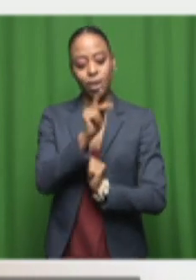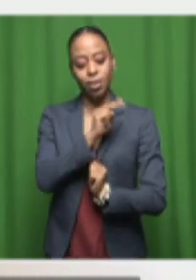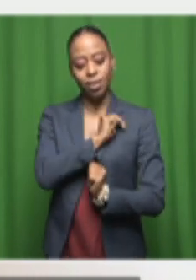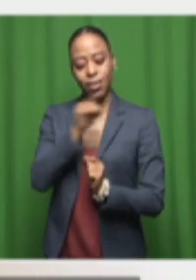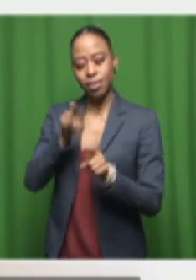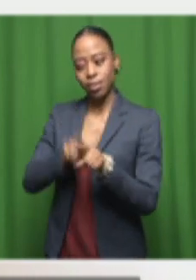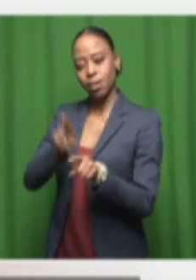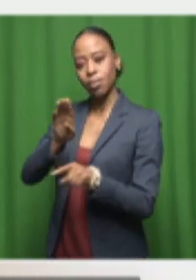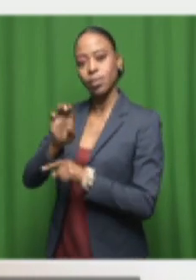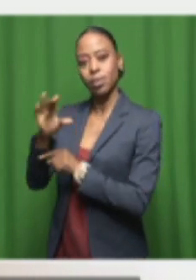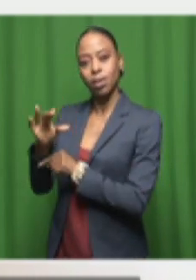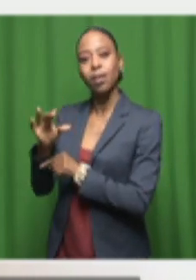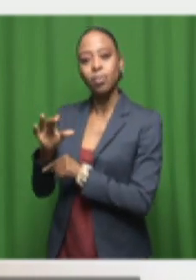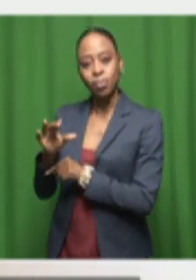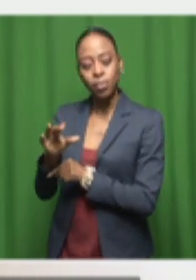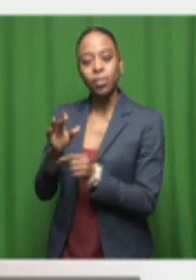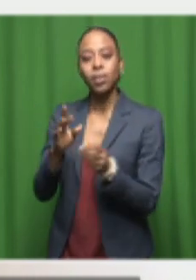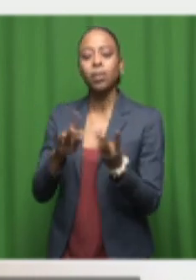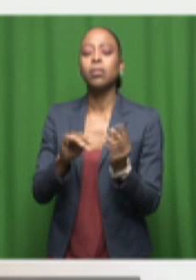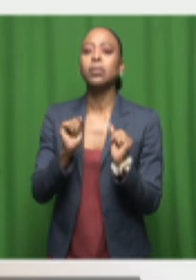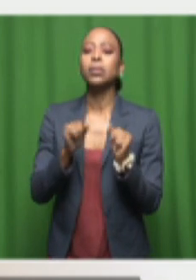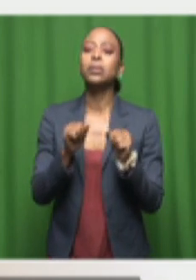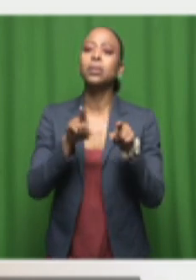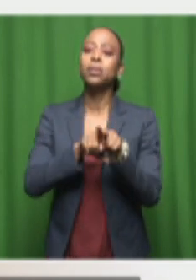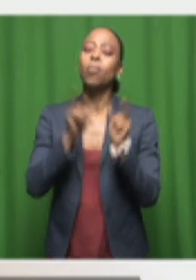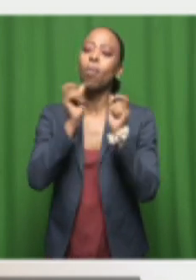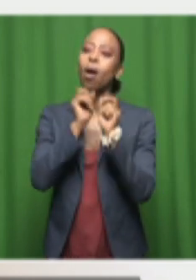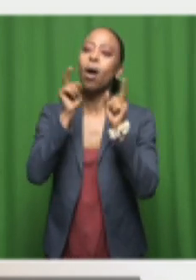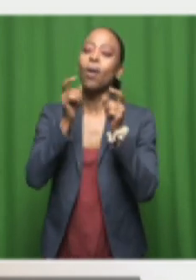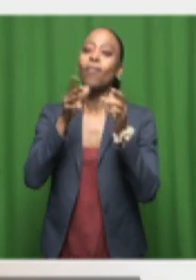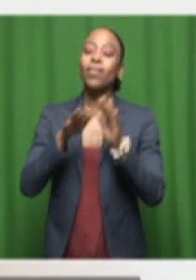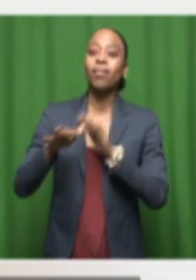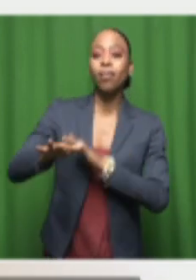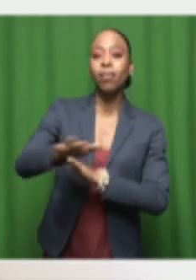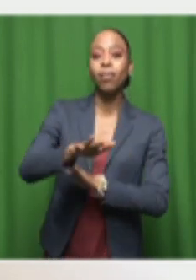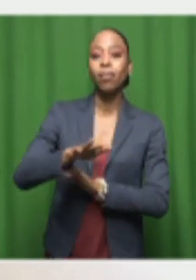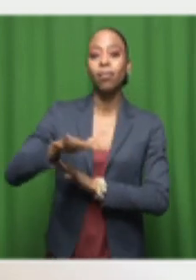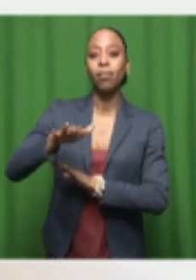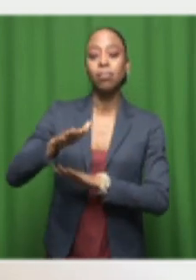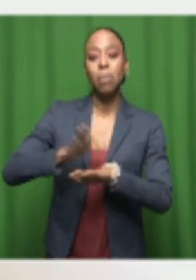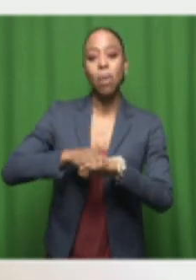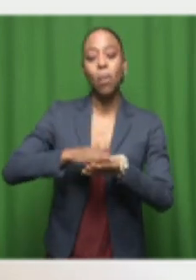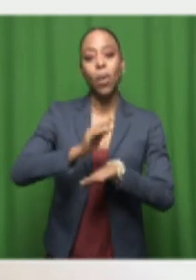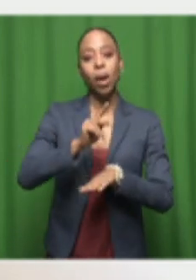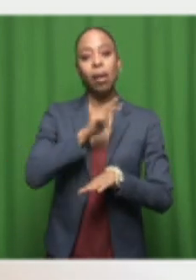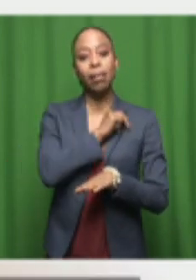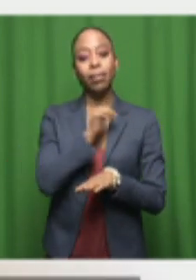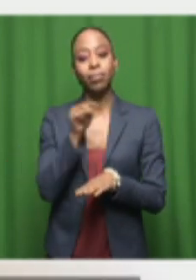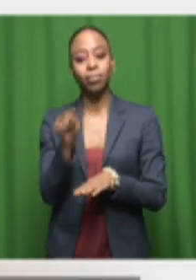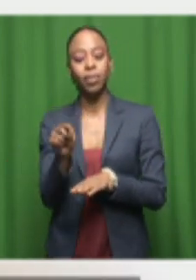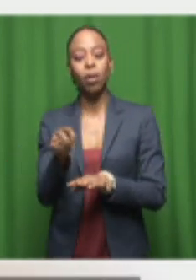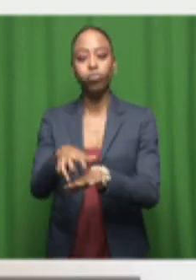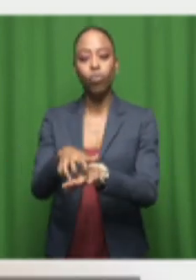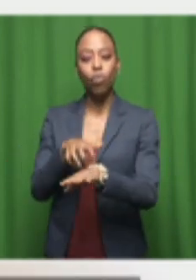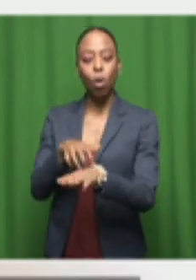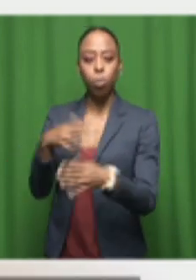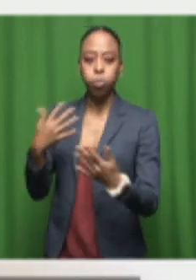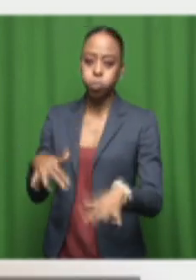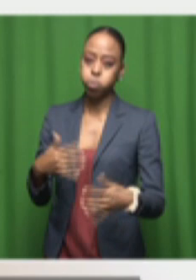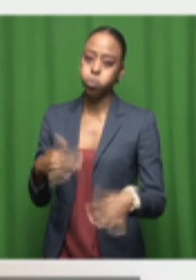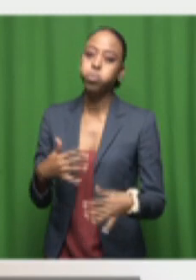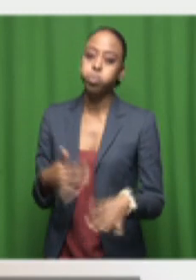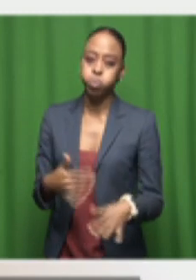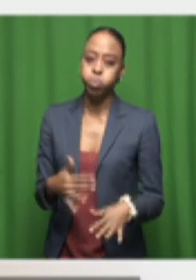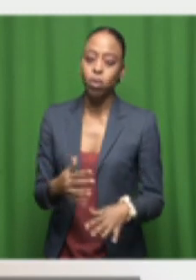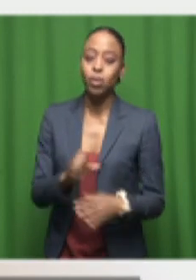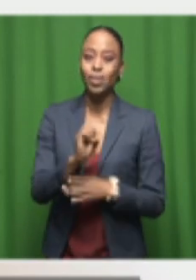also the Eastern Cape. But we also know that some of the areas in KwaZulu-Natal, we've got quite a lot of rural areas.